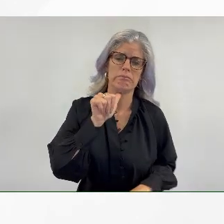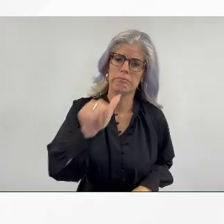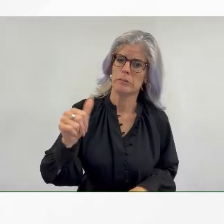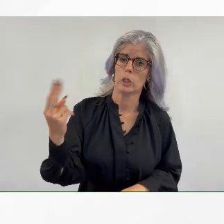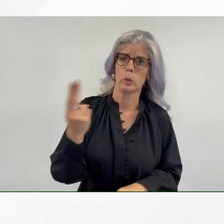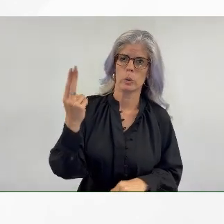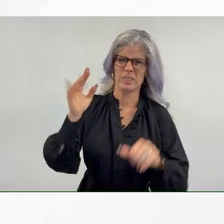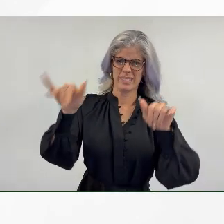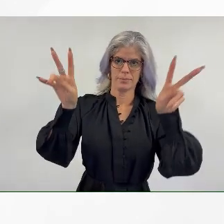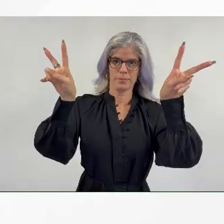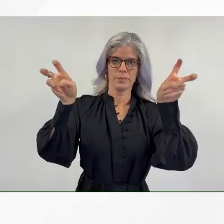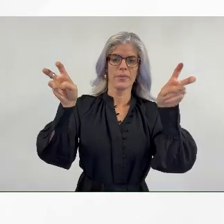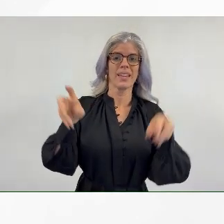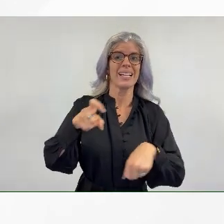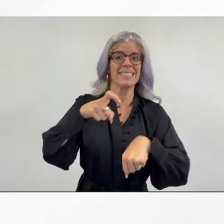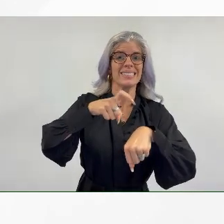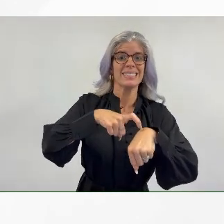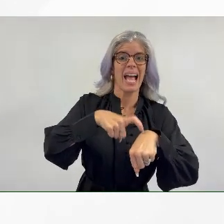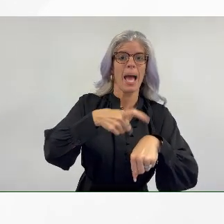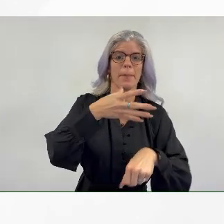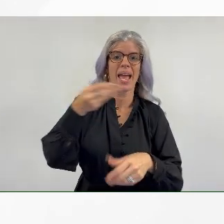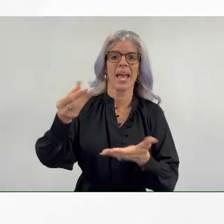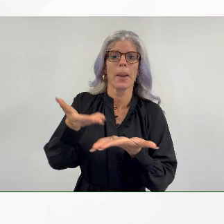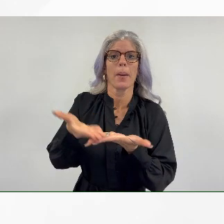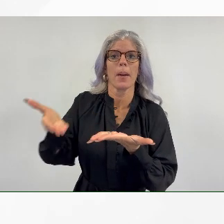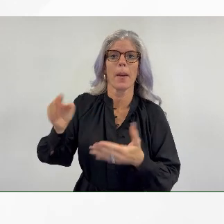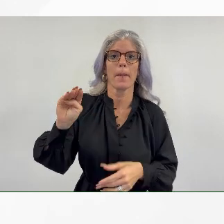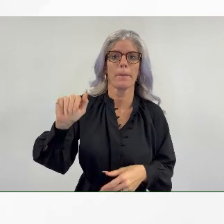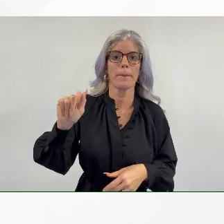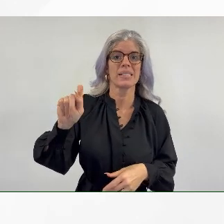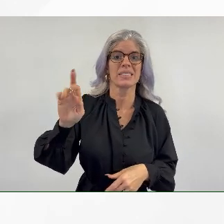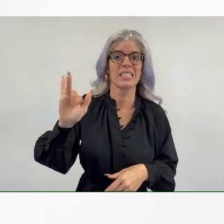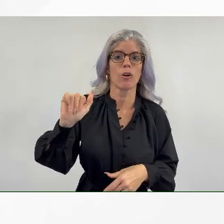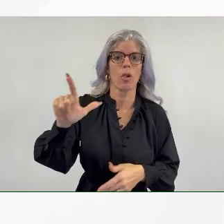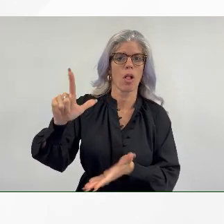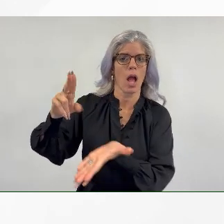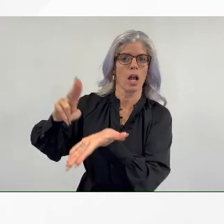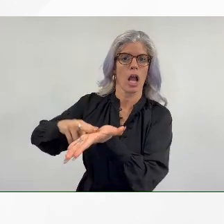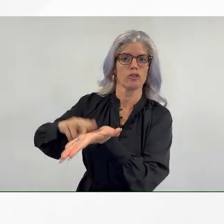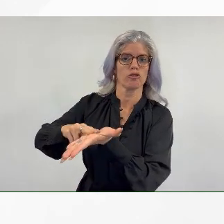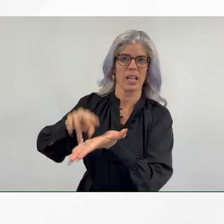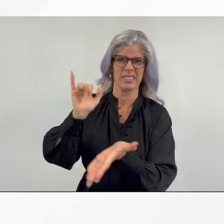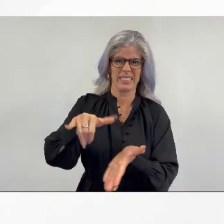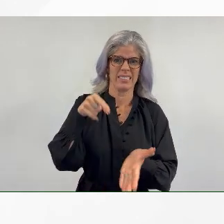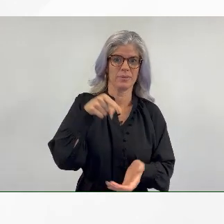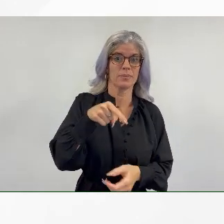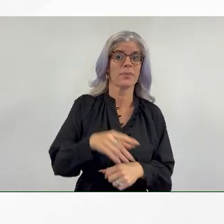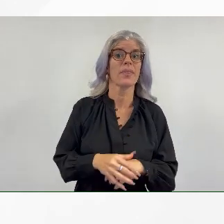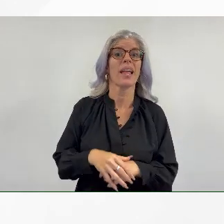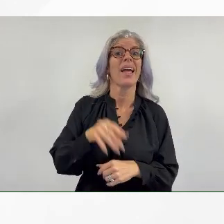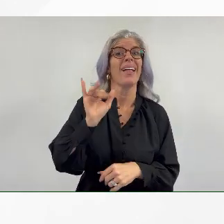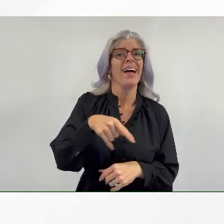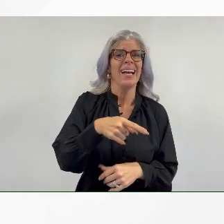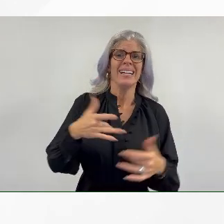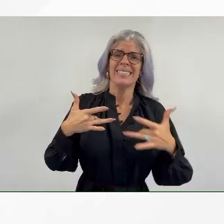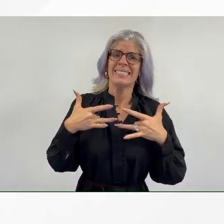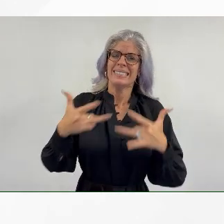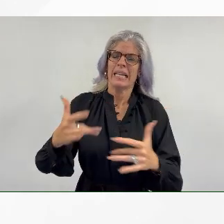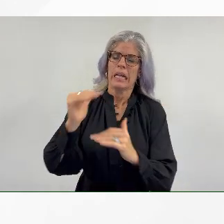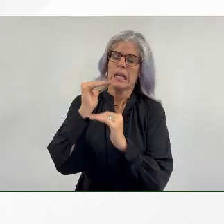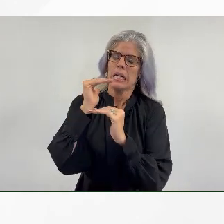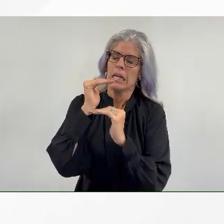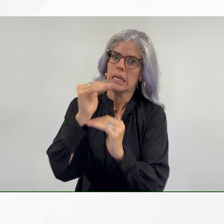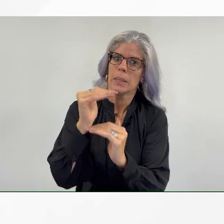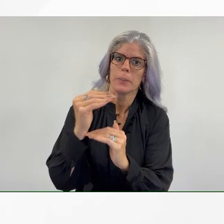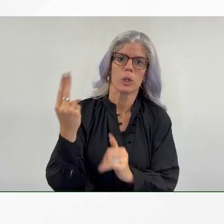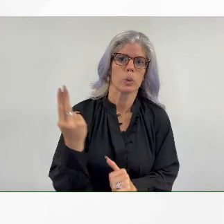FEMA advises against the use of time and material contracts and generally limits the use of these contracts to a reasonable time